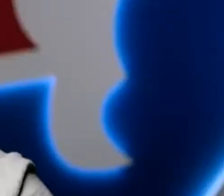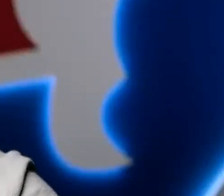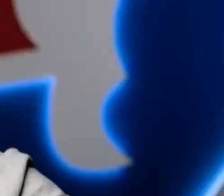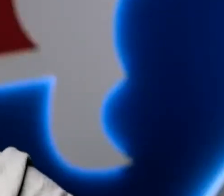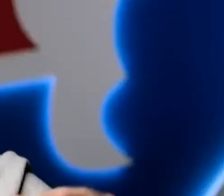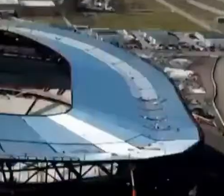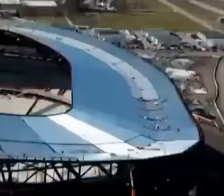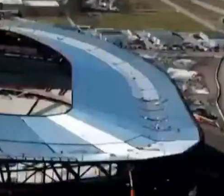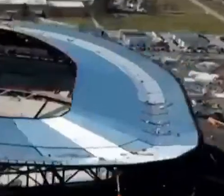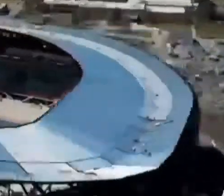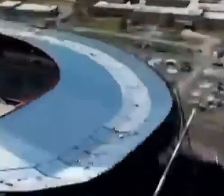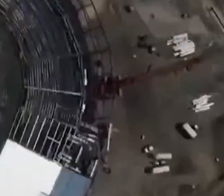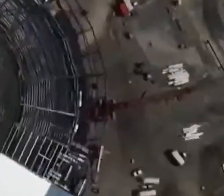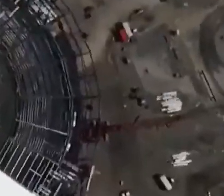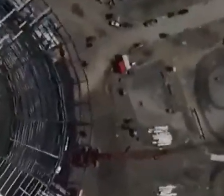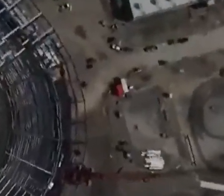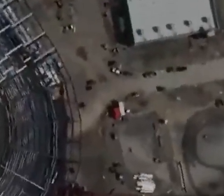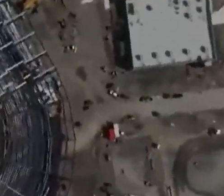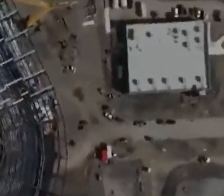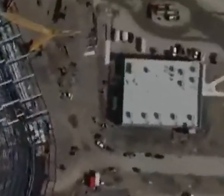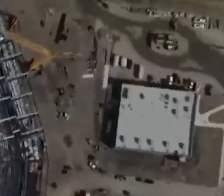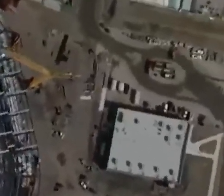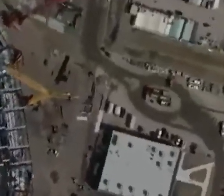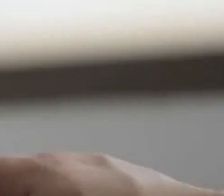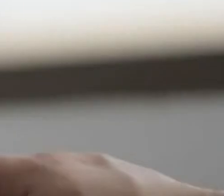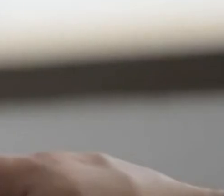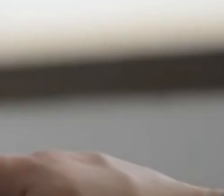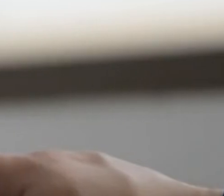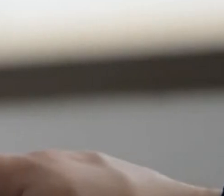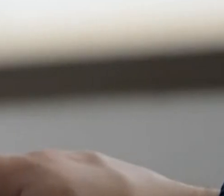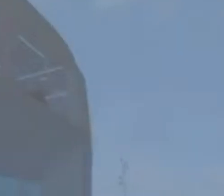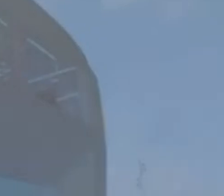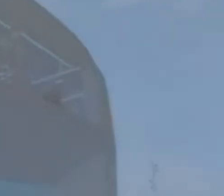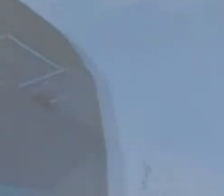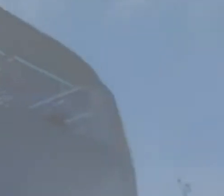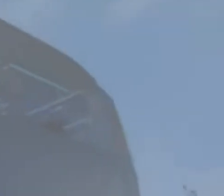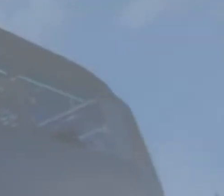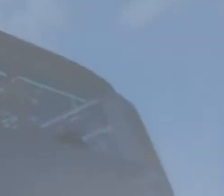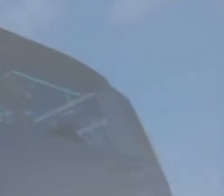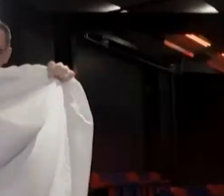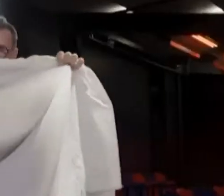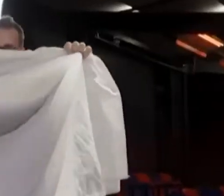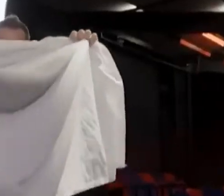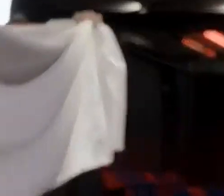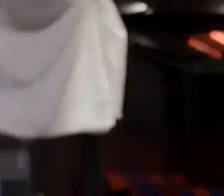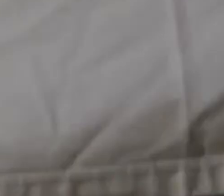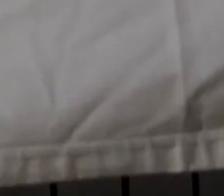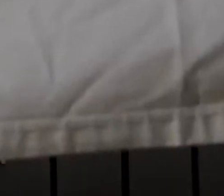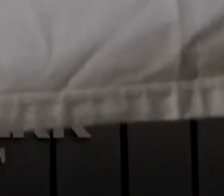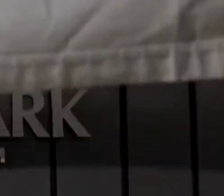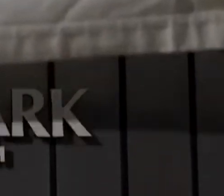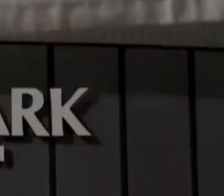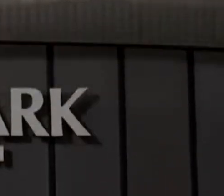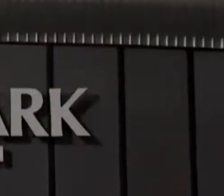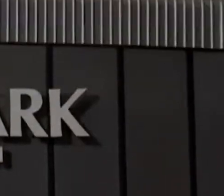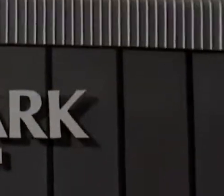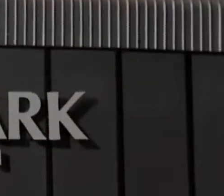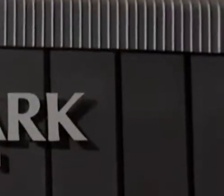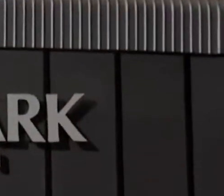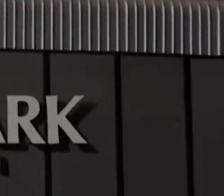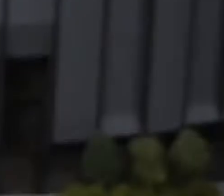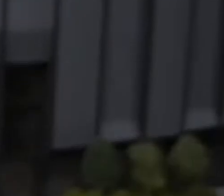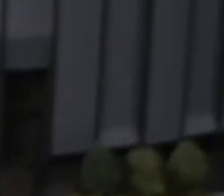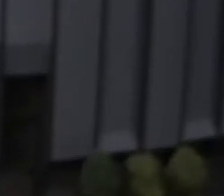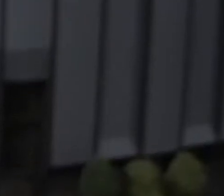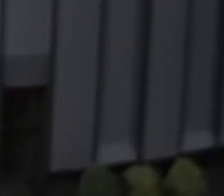roof line is gently sweeping down in the end zones. Then we'll start on the exterior wall. You're going to see things like glass and curtain wall, the perforated metal